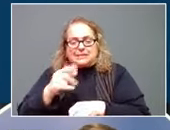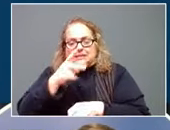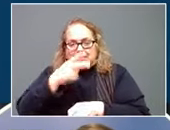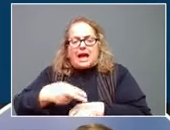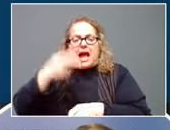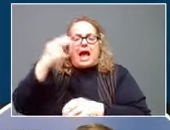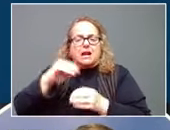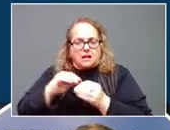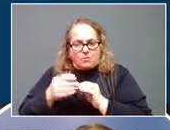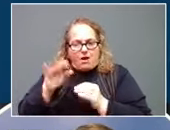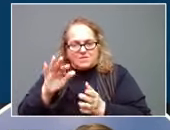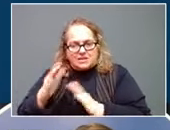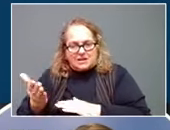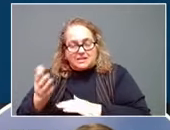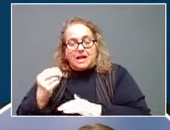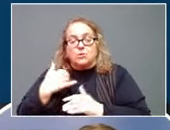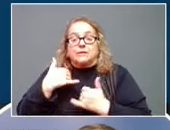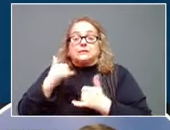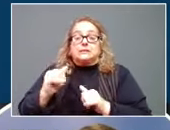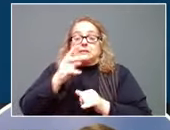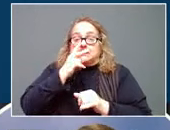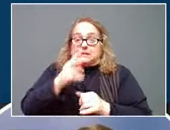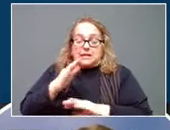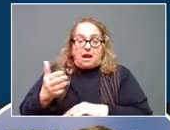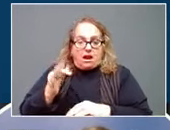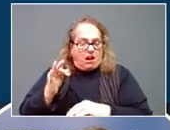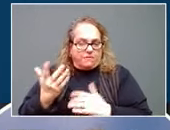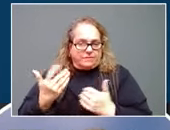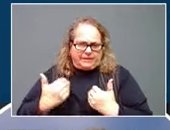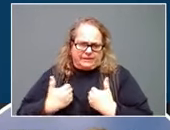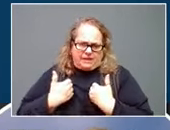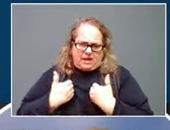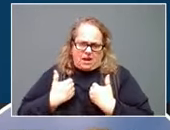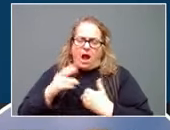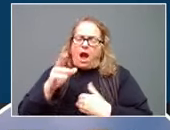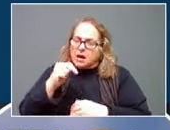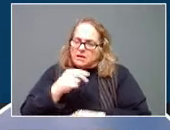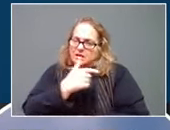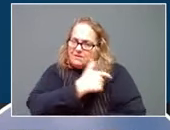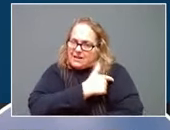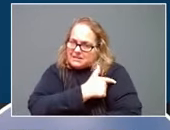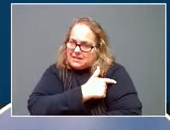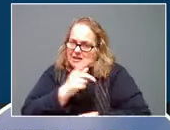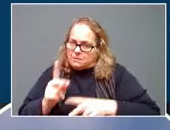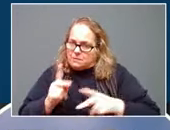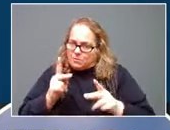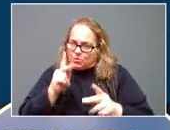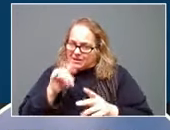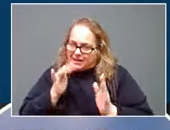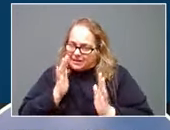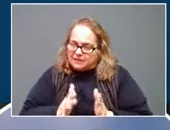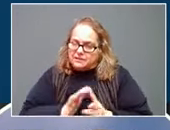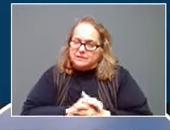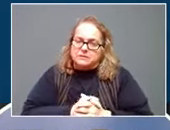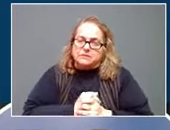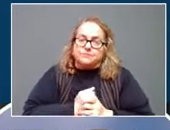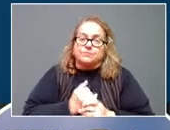and we're still seeing deaths of fairly young, unvaccinated Kentuckians, amongst others.